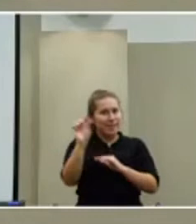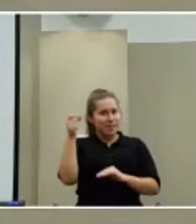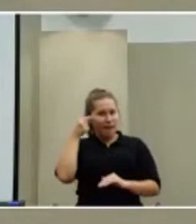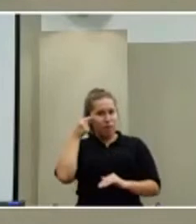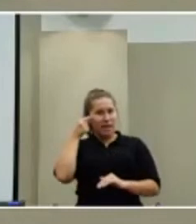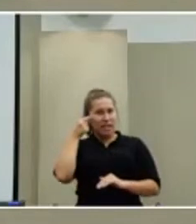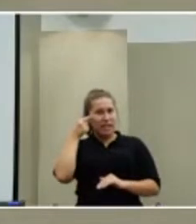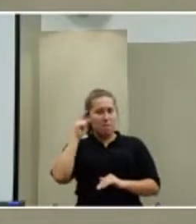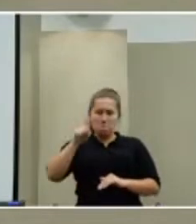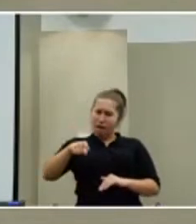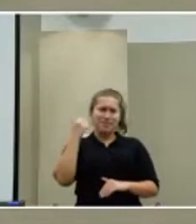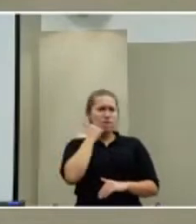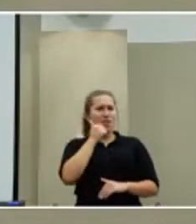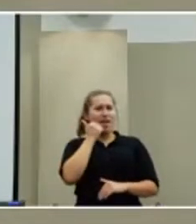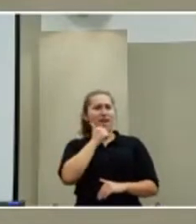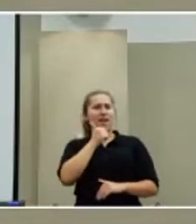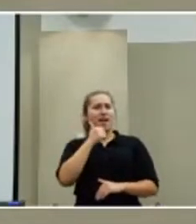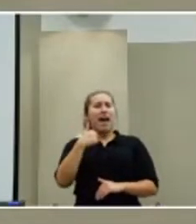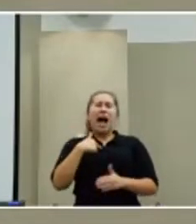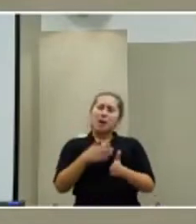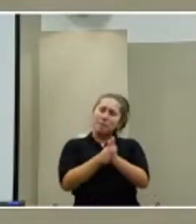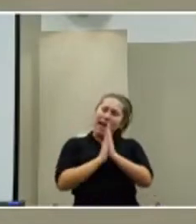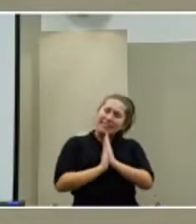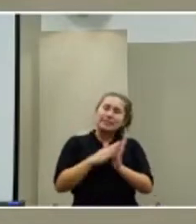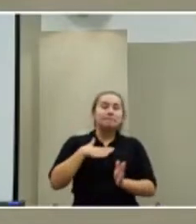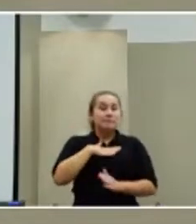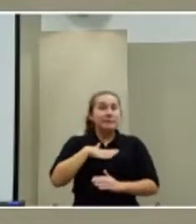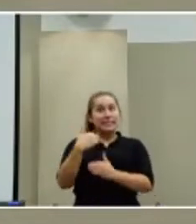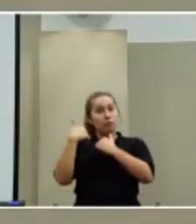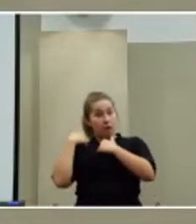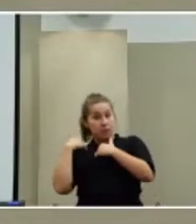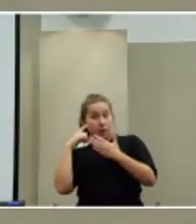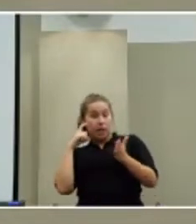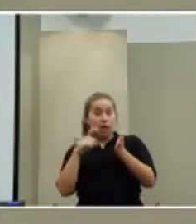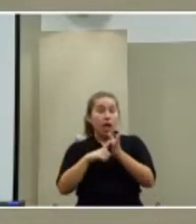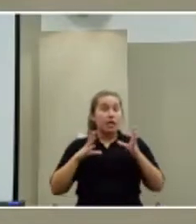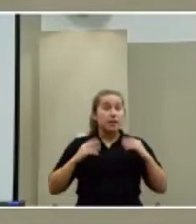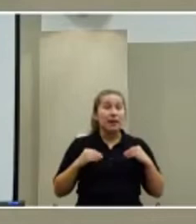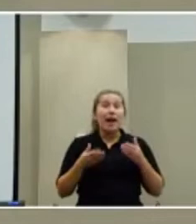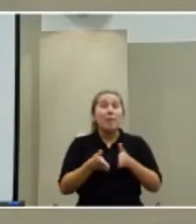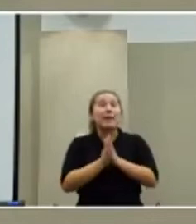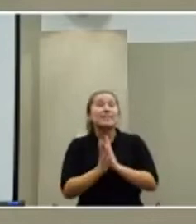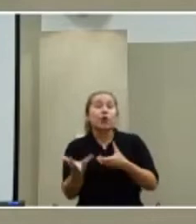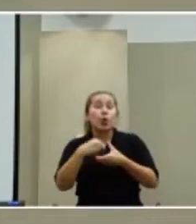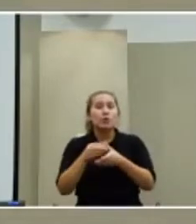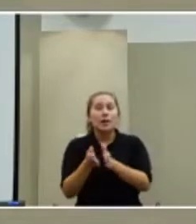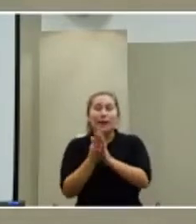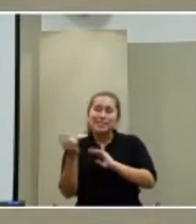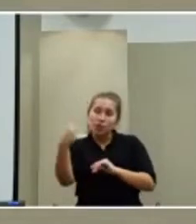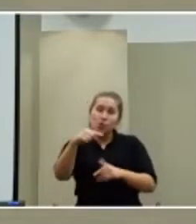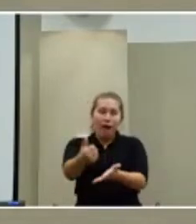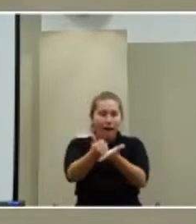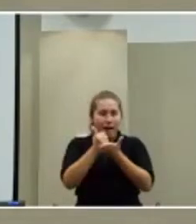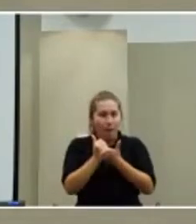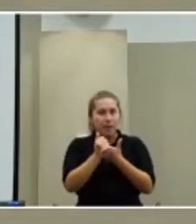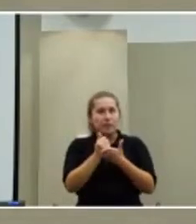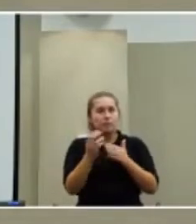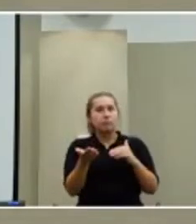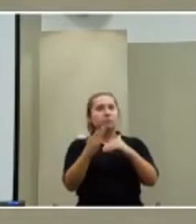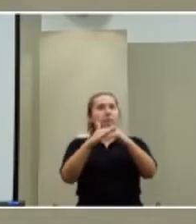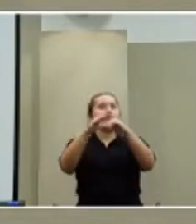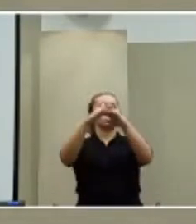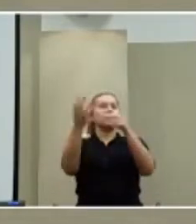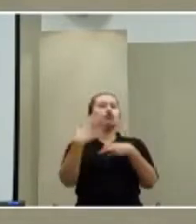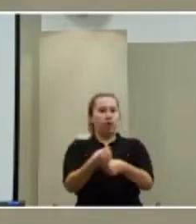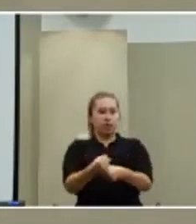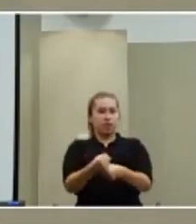this way every single day. I'm asking for accountability, I'm asking for inclusion, and I'm asking you all to help us rebuild trust. Thank you very